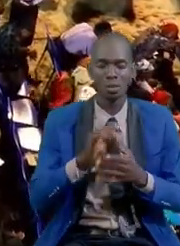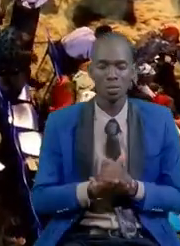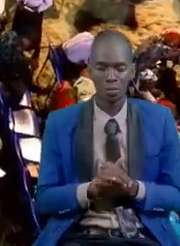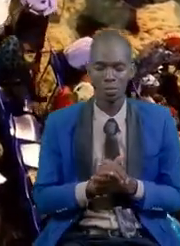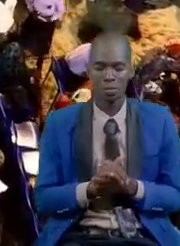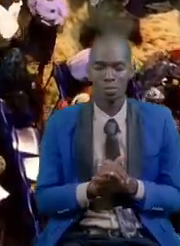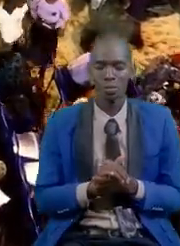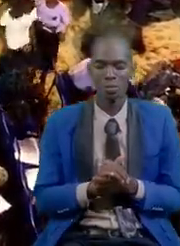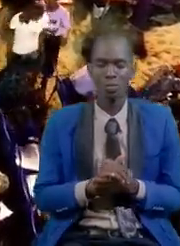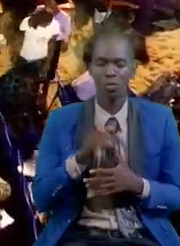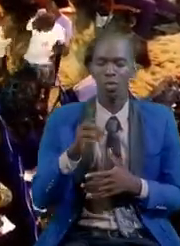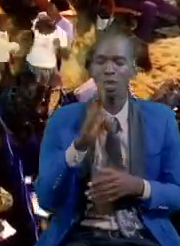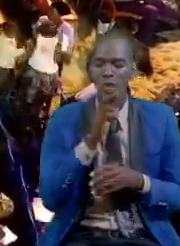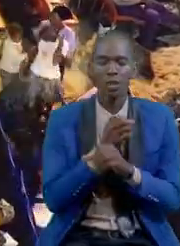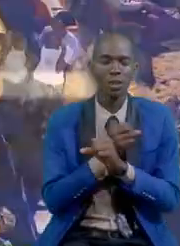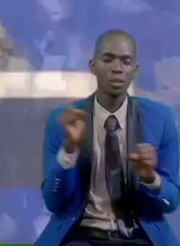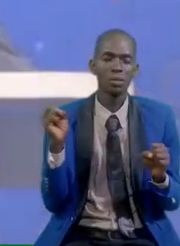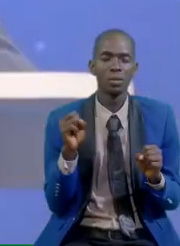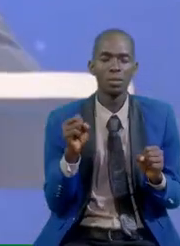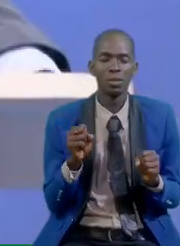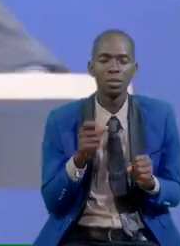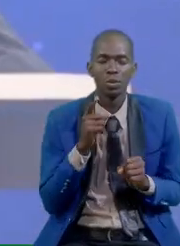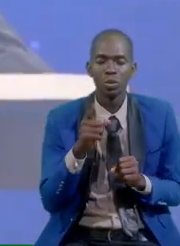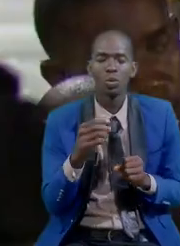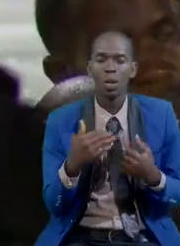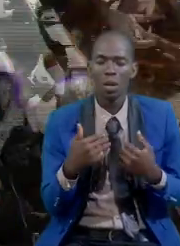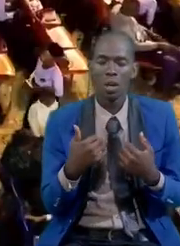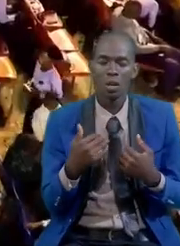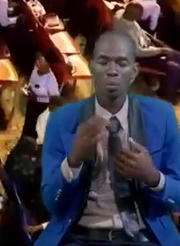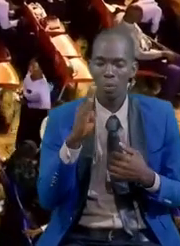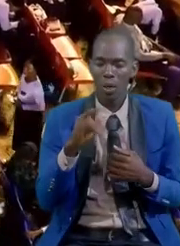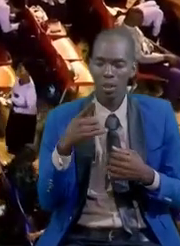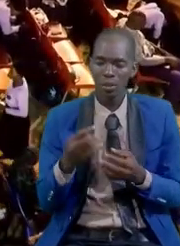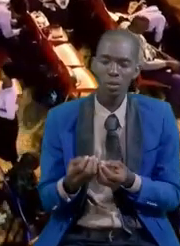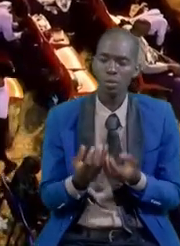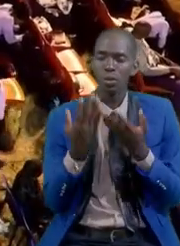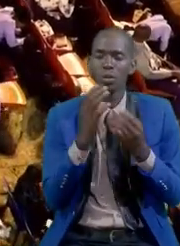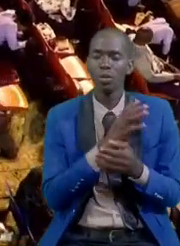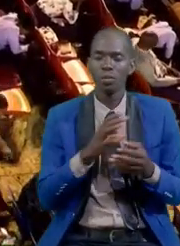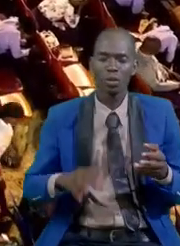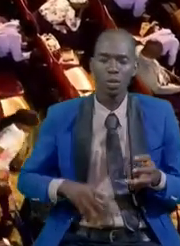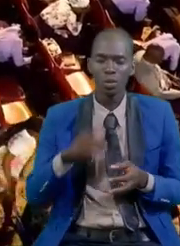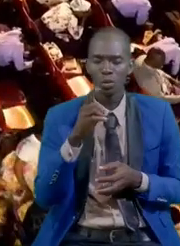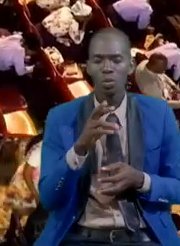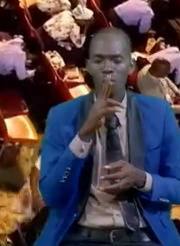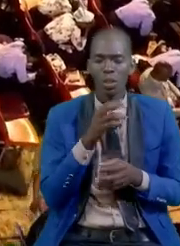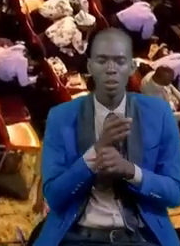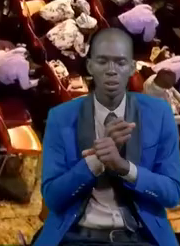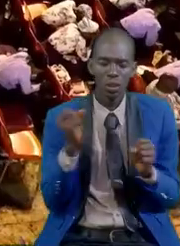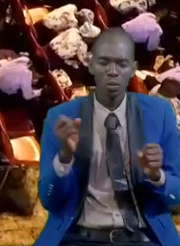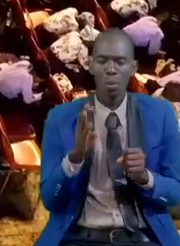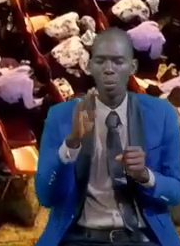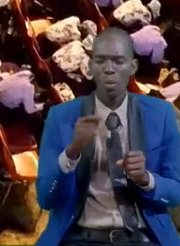You are saved. By the sacrifice of Christ, you are saved. By the power of our